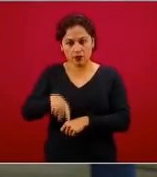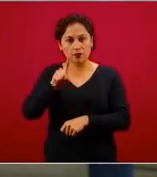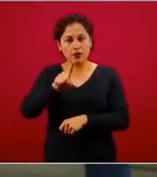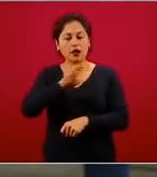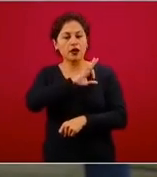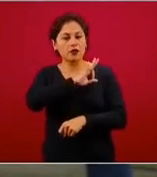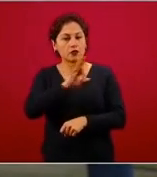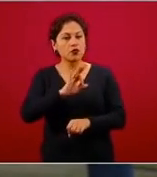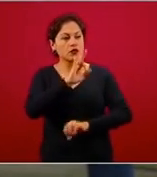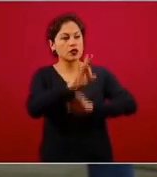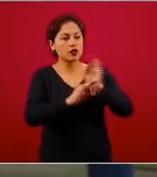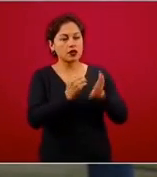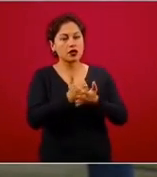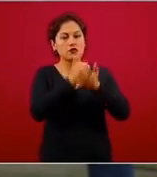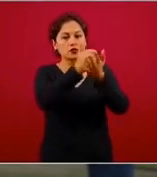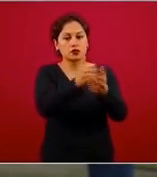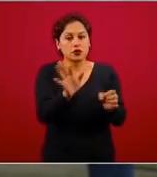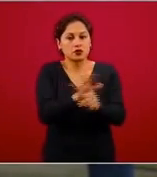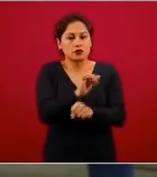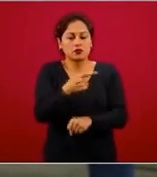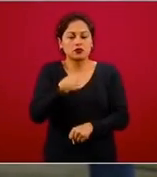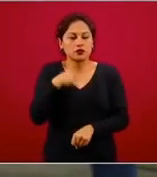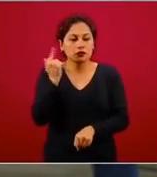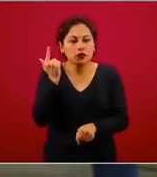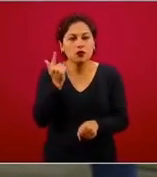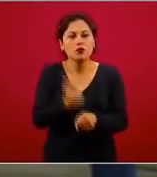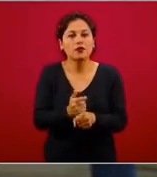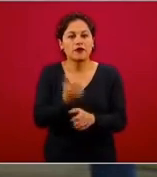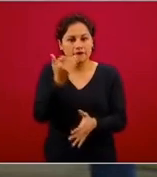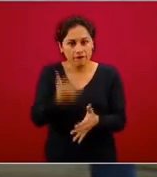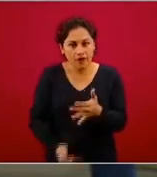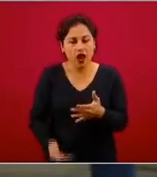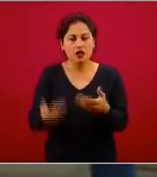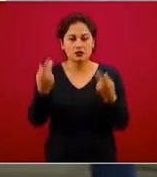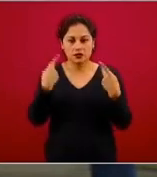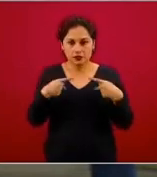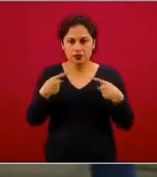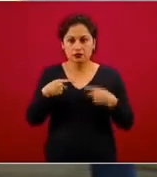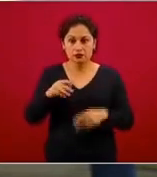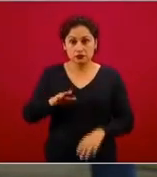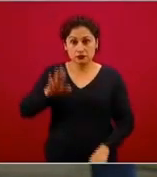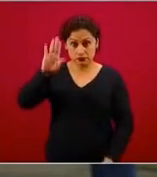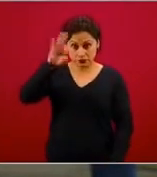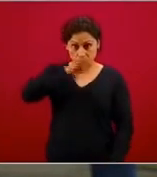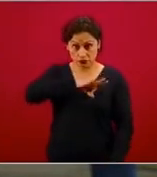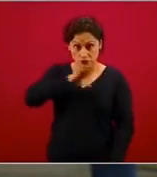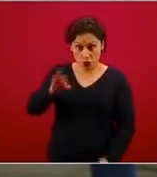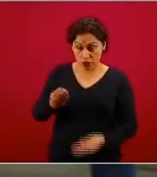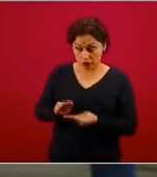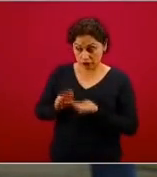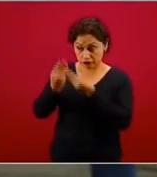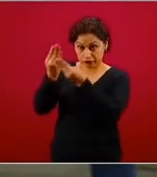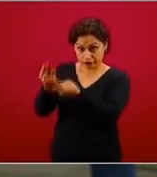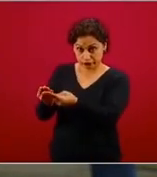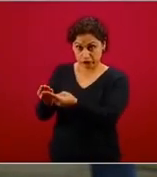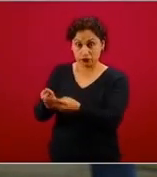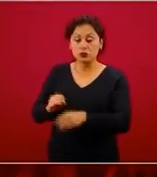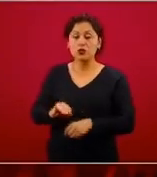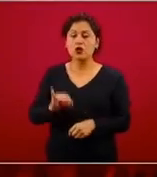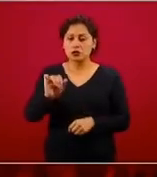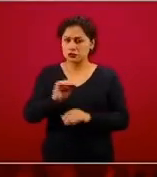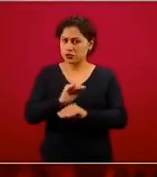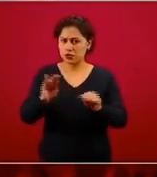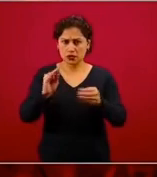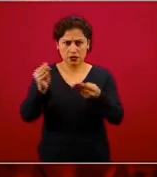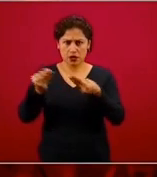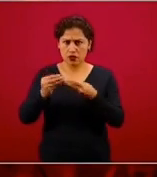this struggle together because in under these conditions, maybe you could give me Ahorita al final, authorization con mucho to gusto